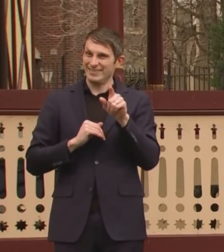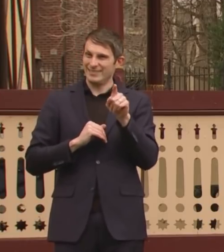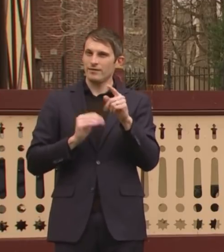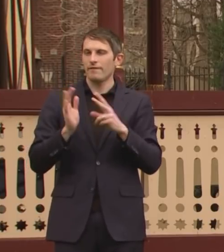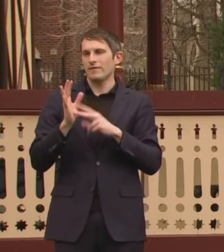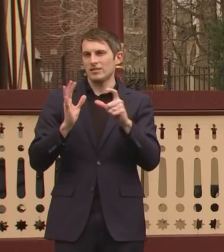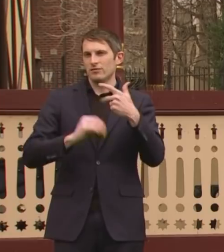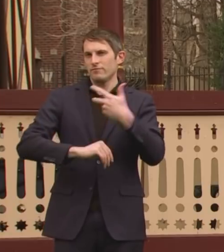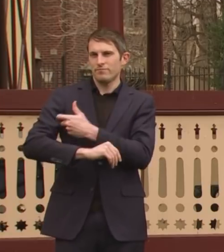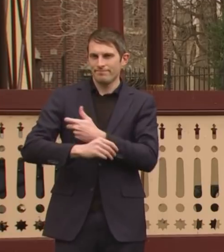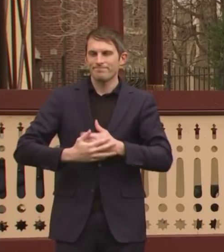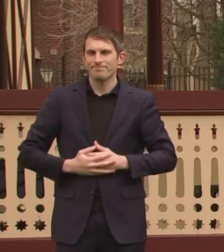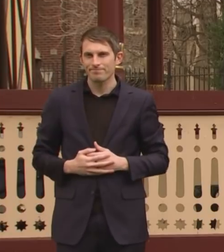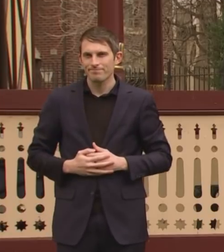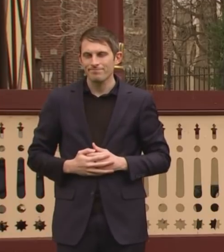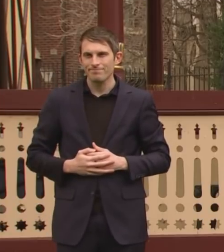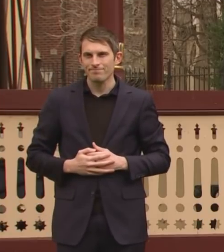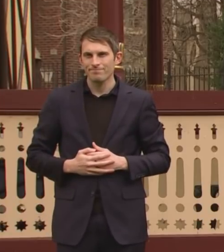dose. So largely